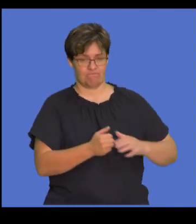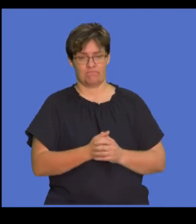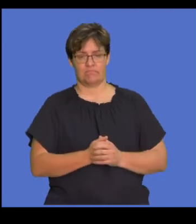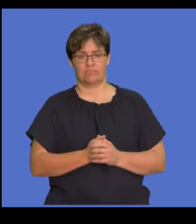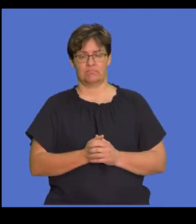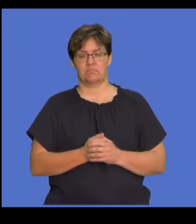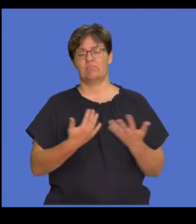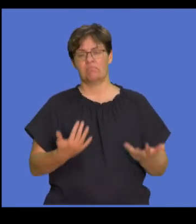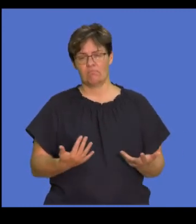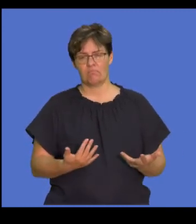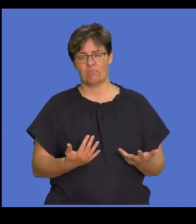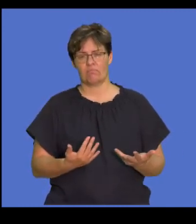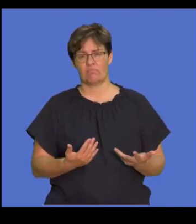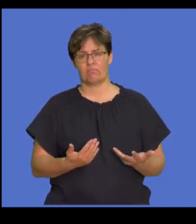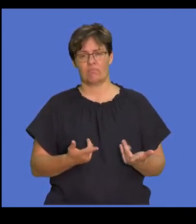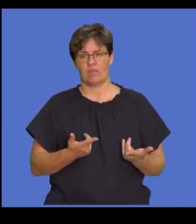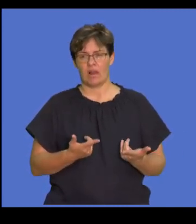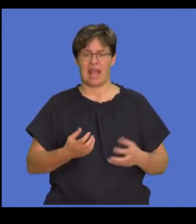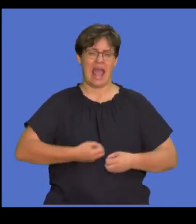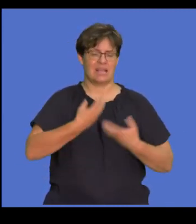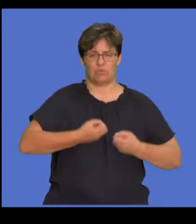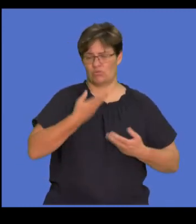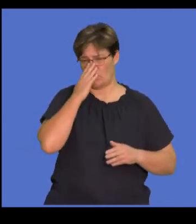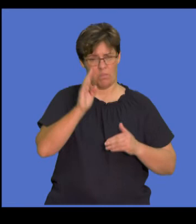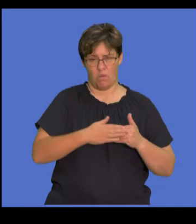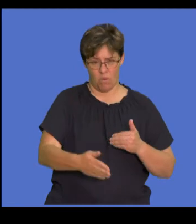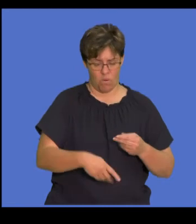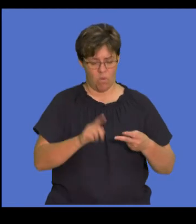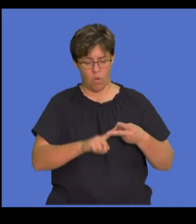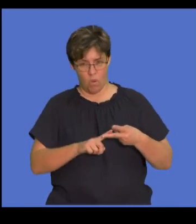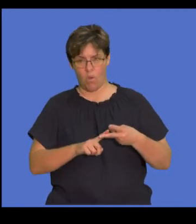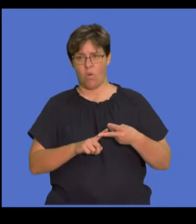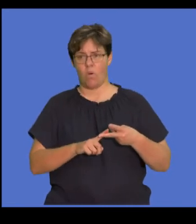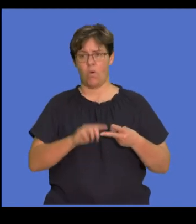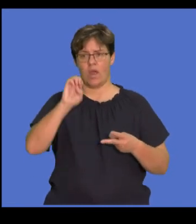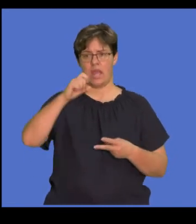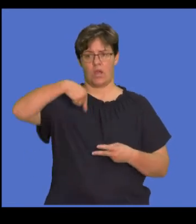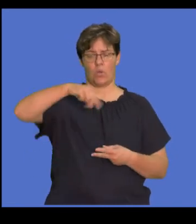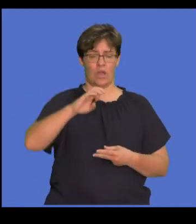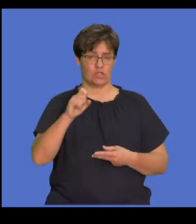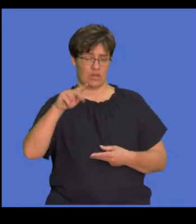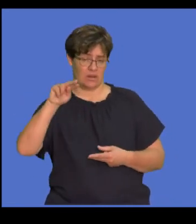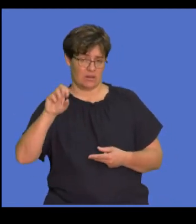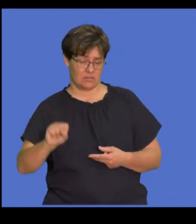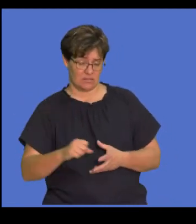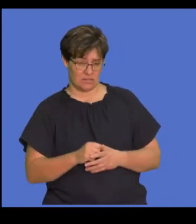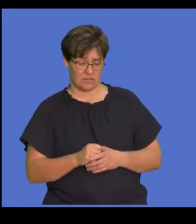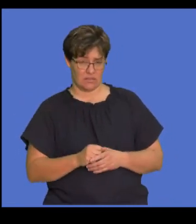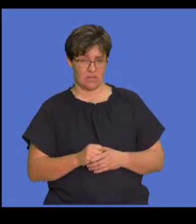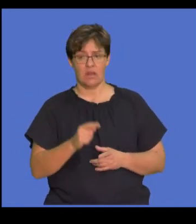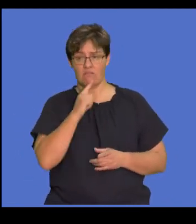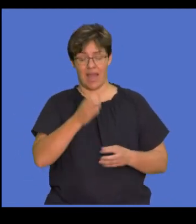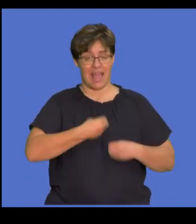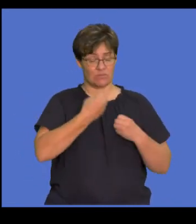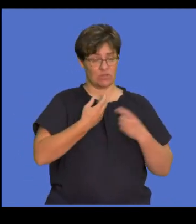Now, if now we're no longer dealing with expressions and now we're dealing with equations, right? Remember that when